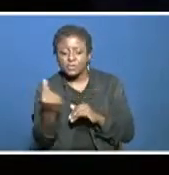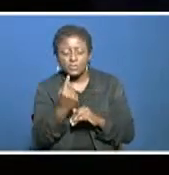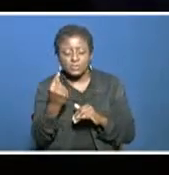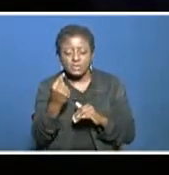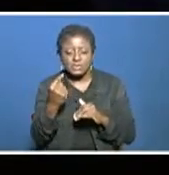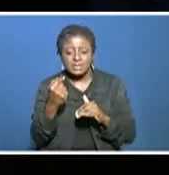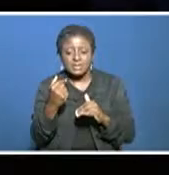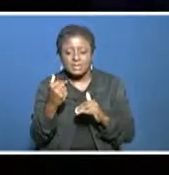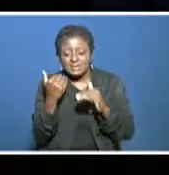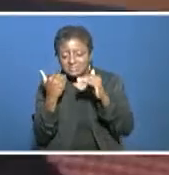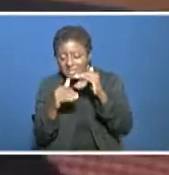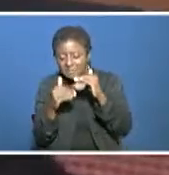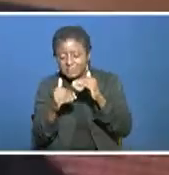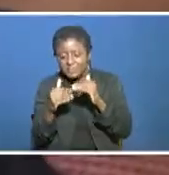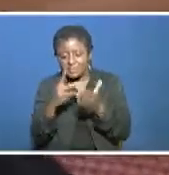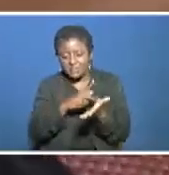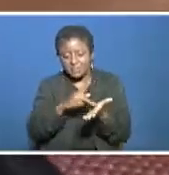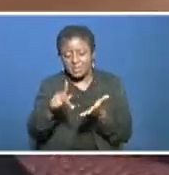livable wage.